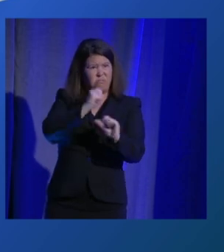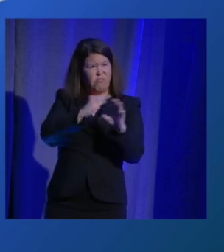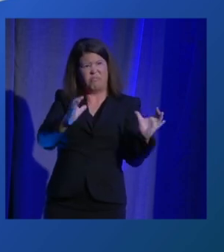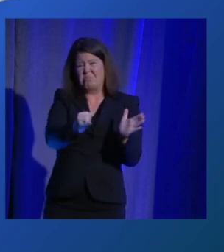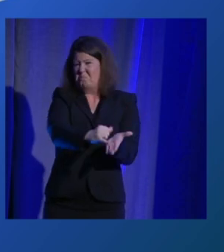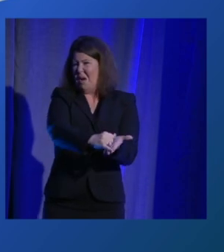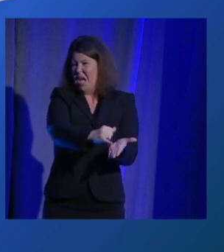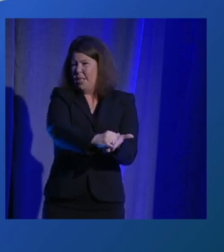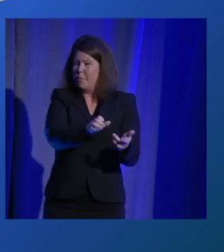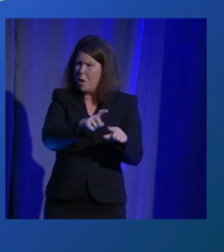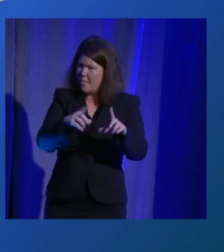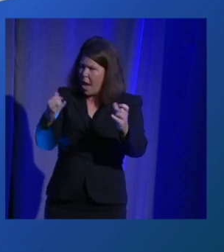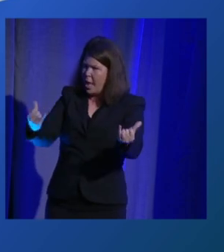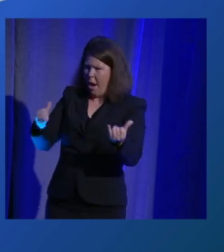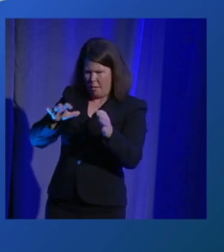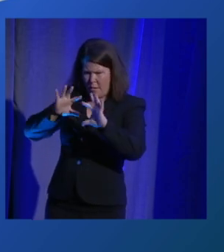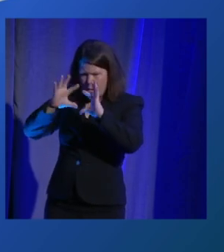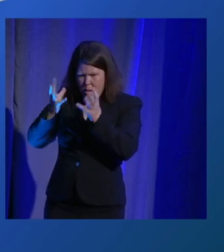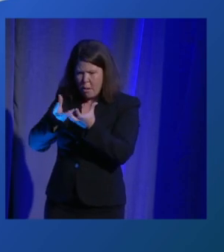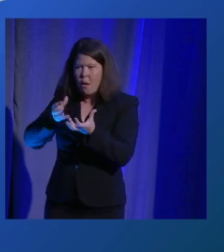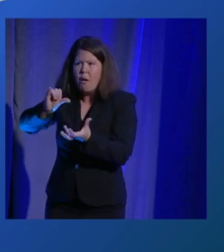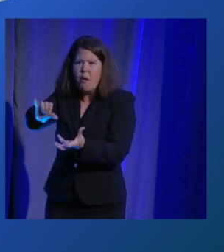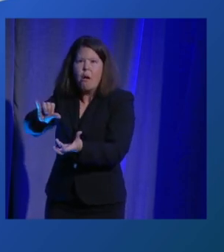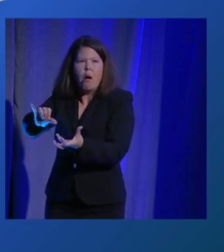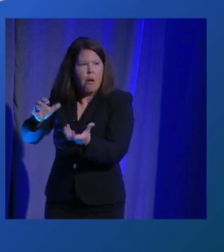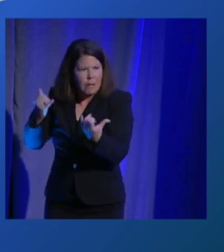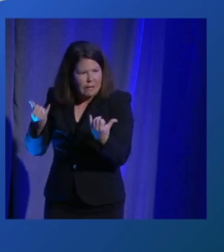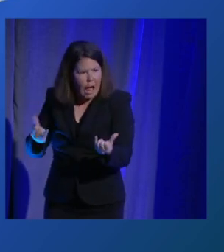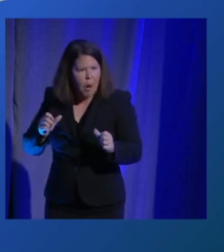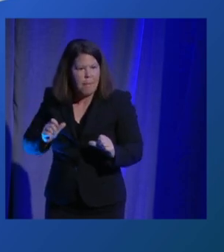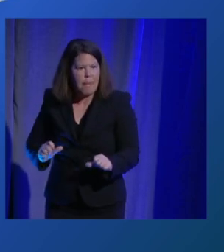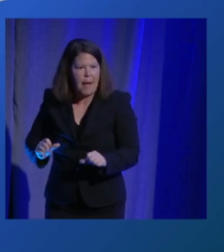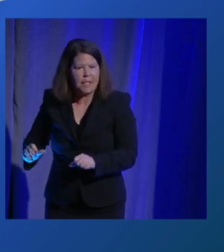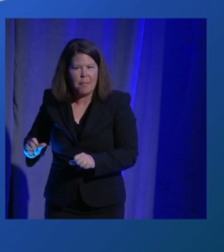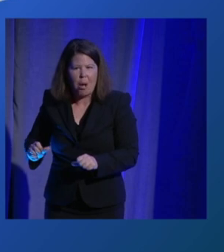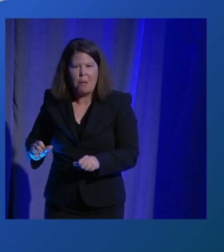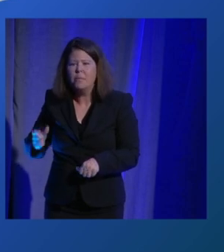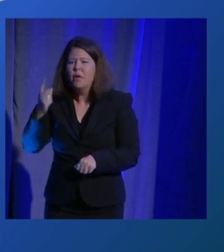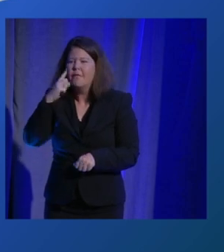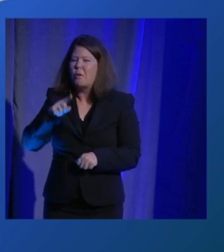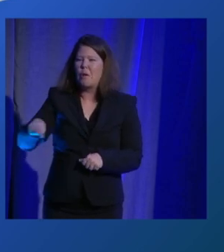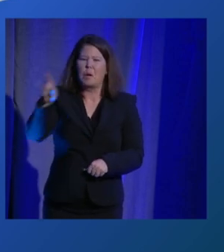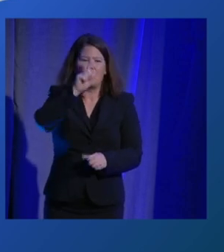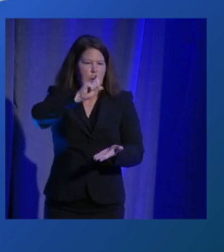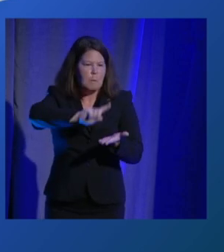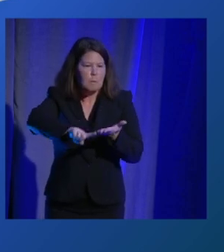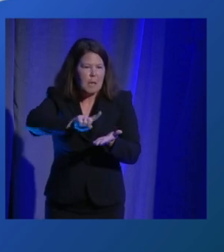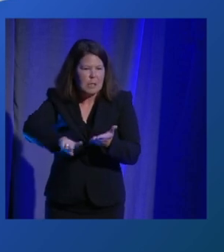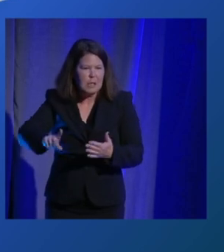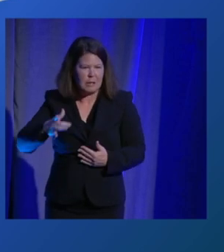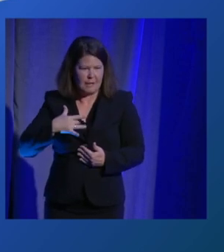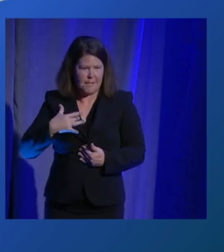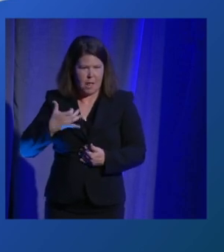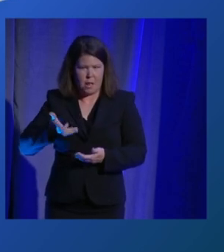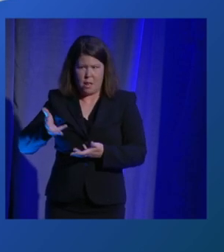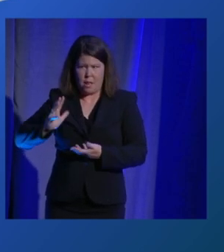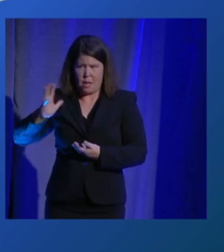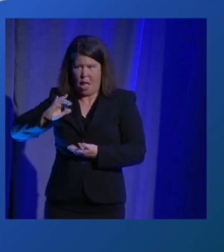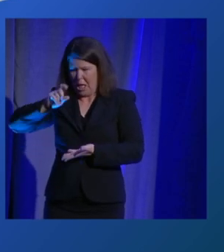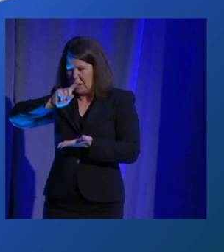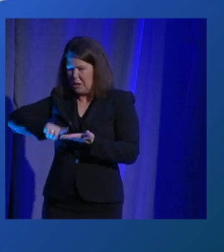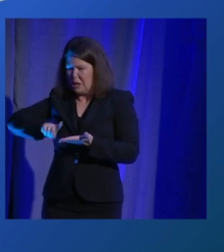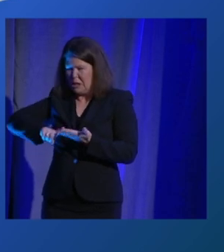out researchers out there the Monte Carlo approach of search tree searching is